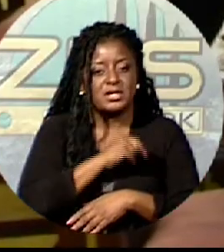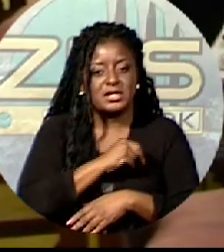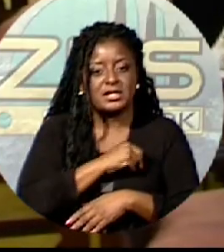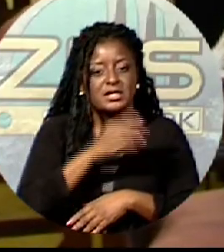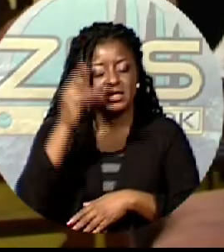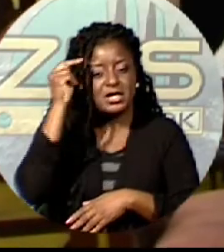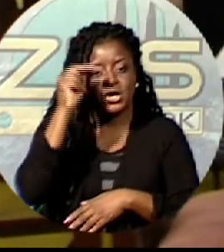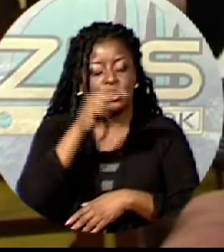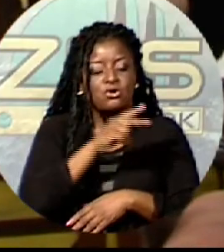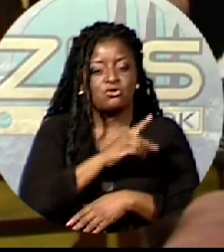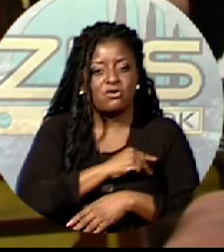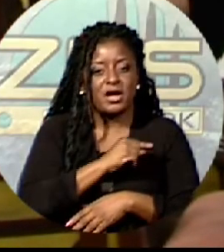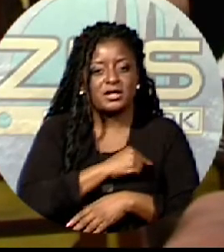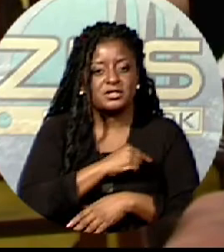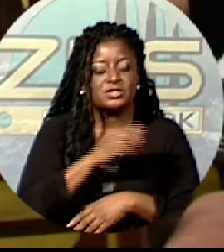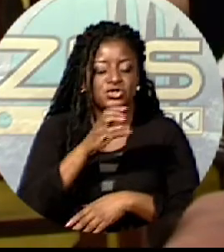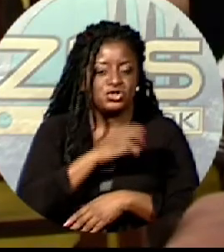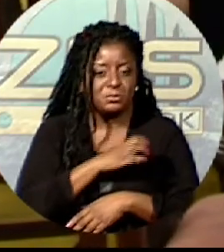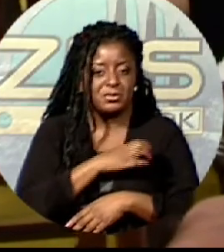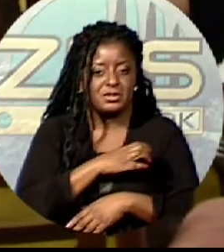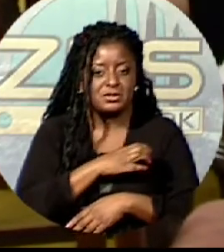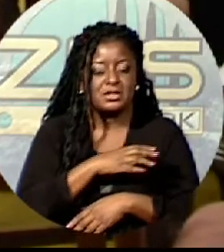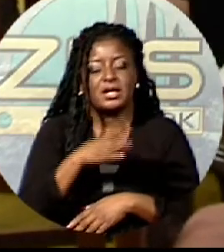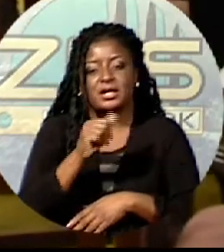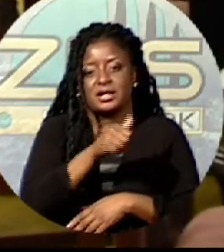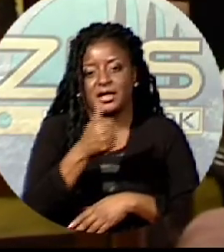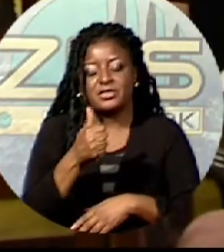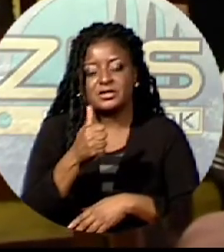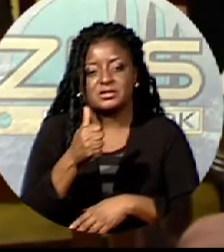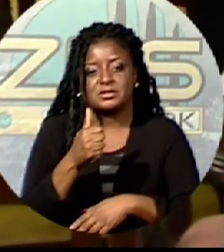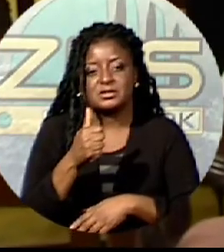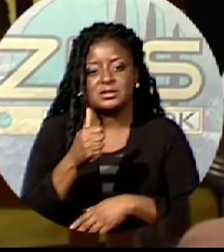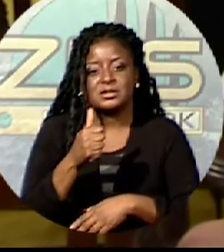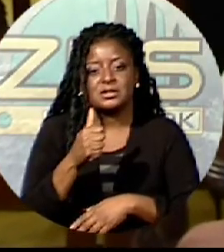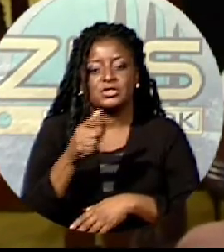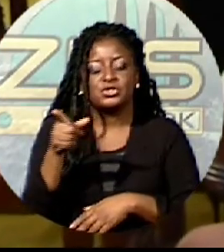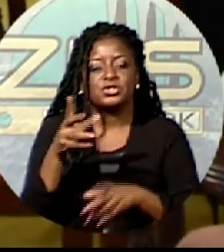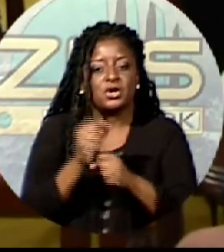Rollins, and Richard Lightburn attended. Butler-Turner received her letters of appointment on Sunday.